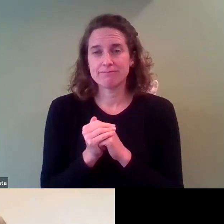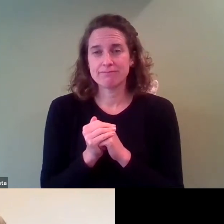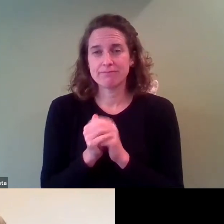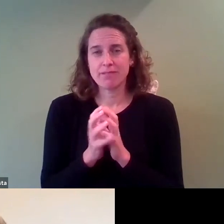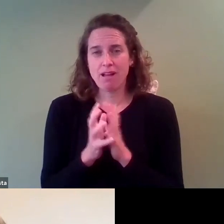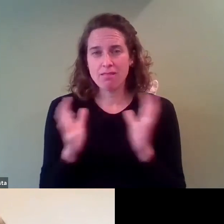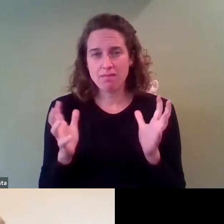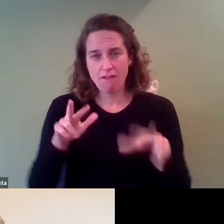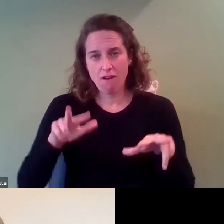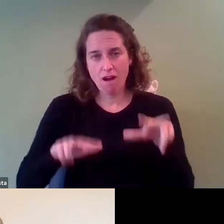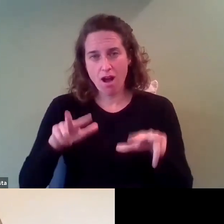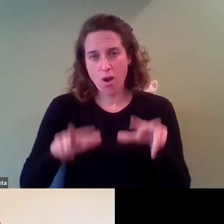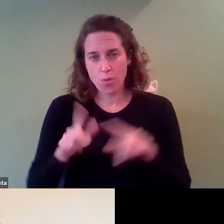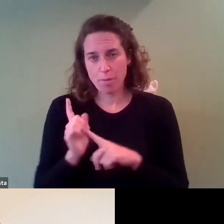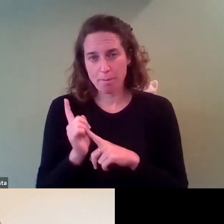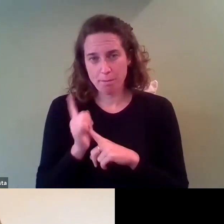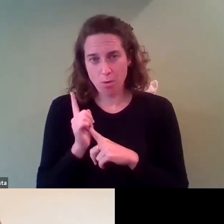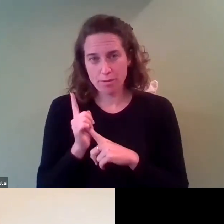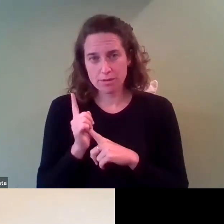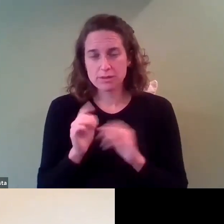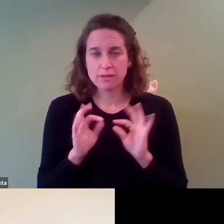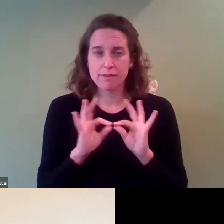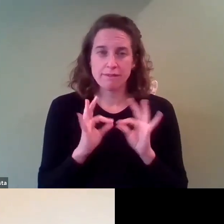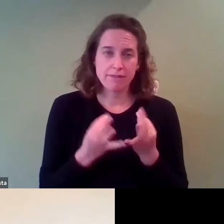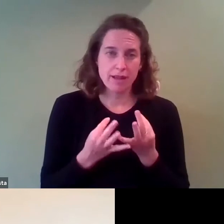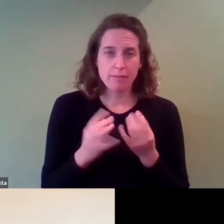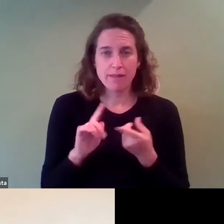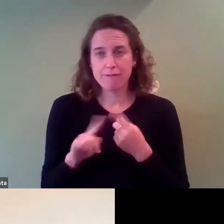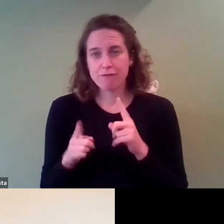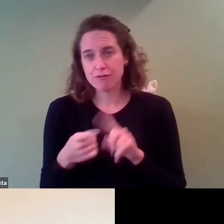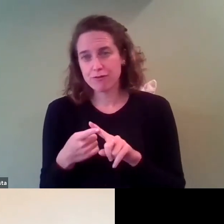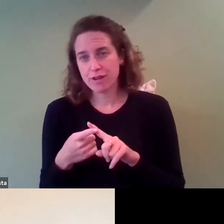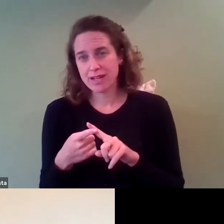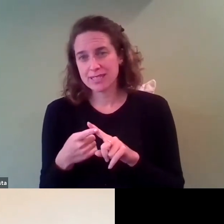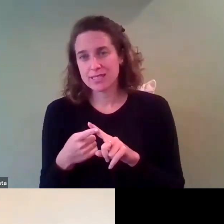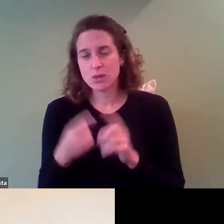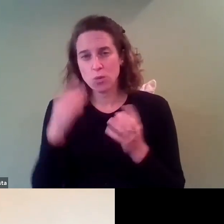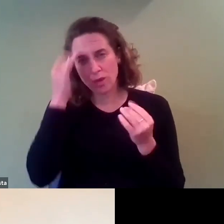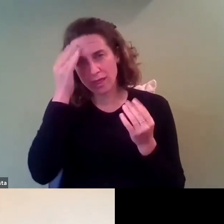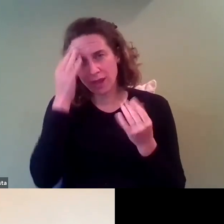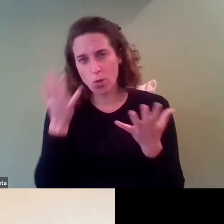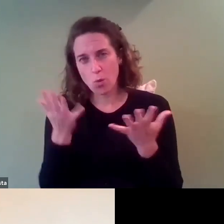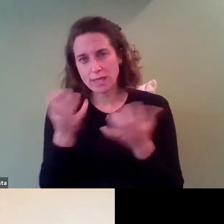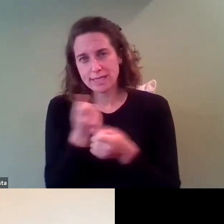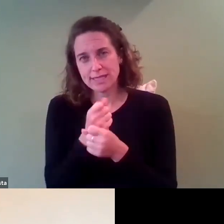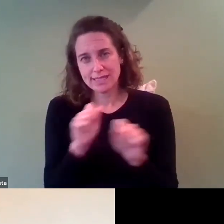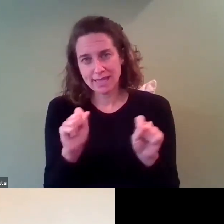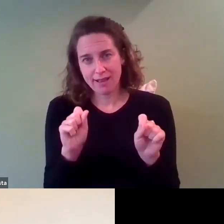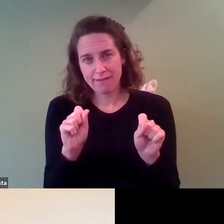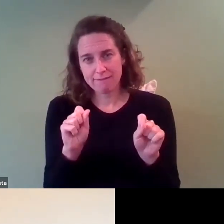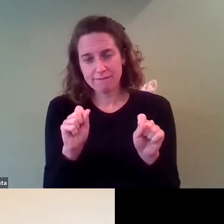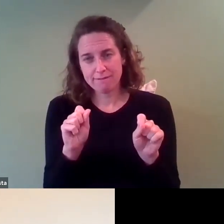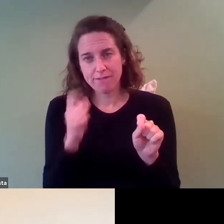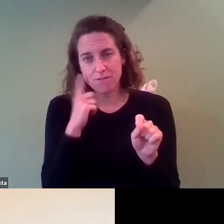awkward moments among friends and families because we're all defining what is safe with regard to the pandemic.